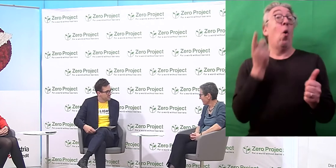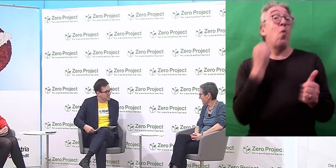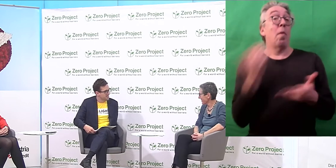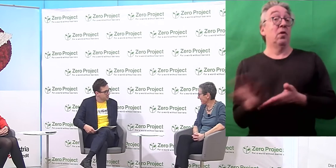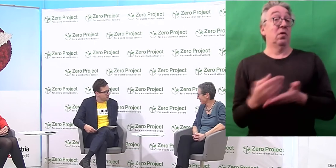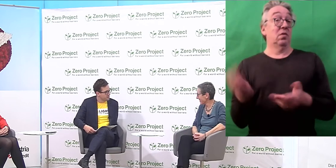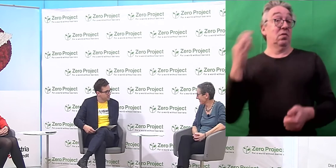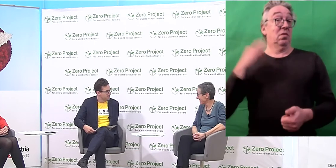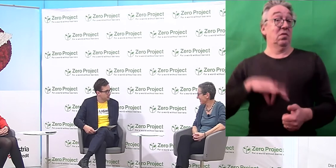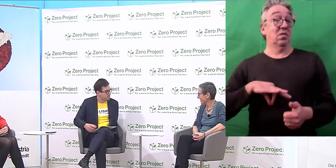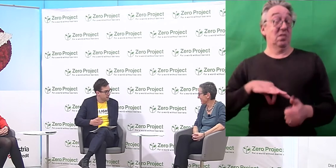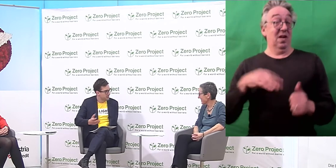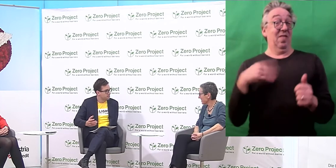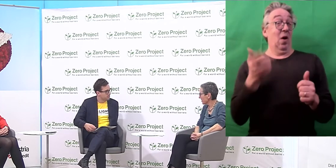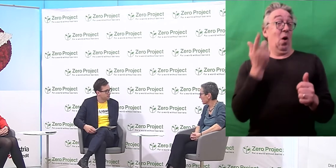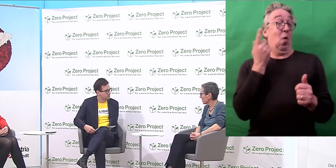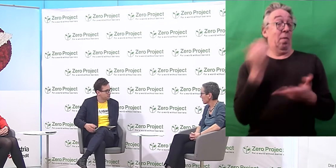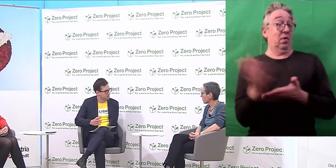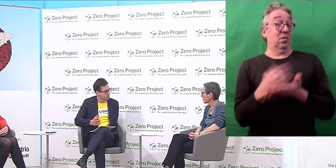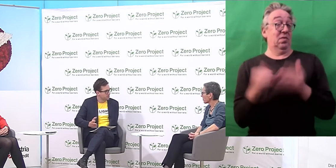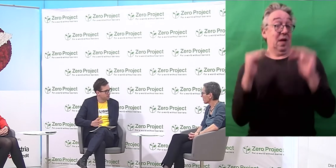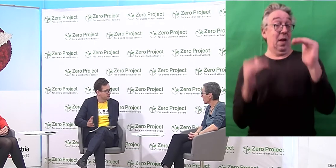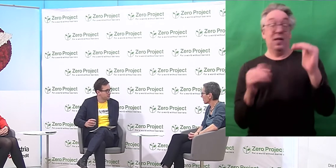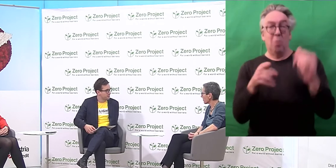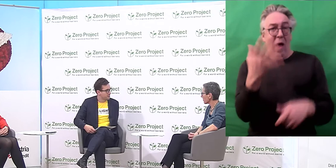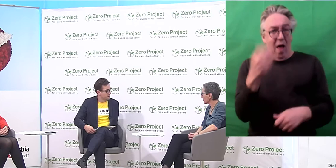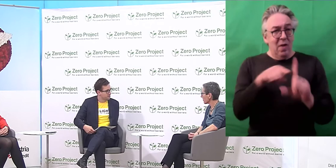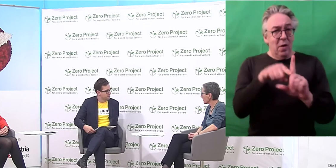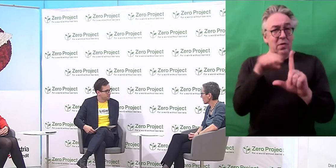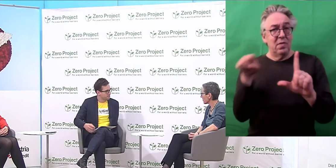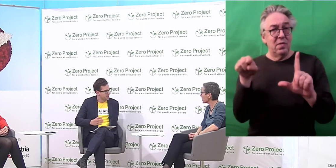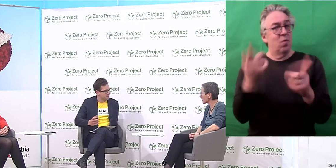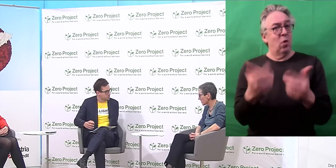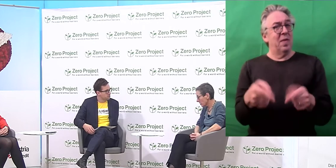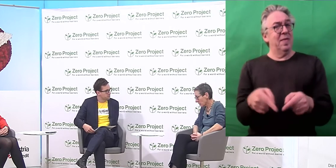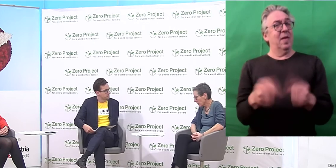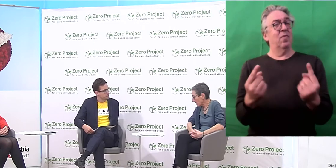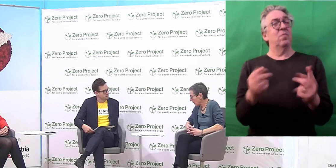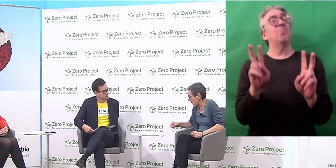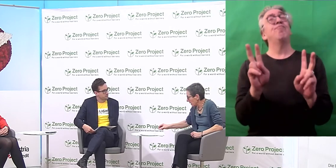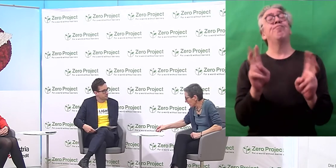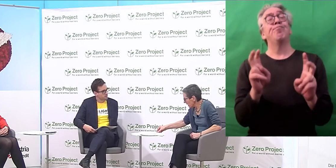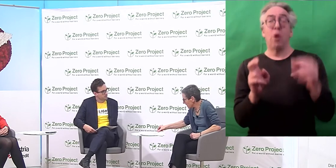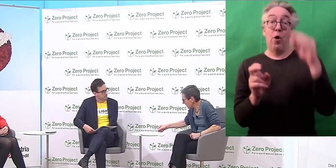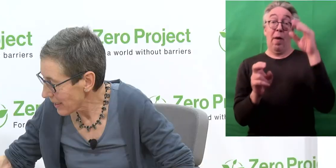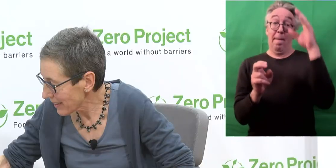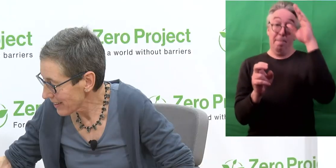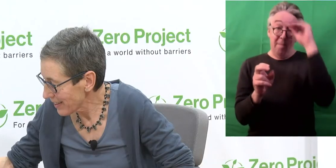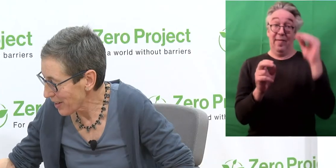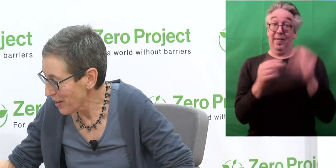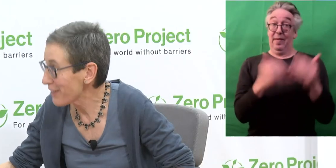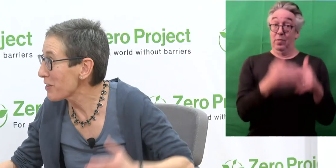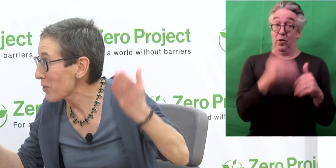numbers and data around the pay gap between men yes. and women with disabilities? Yes, and I